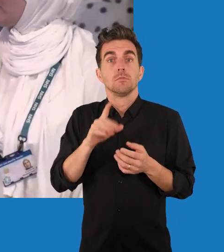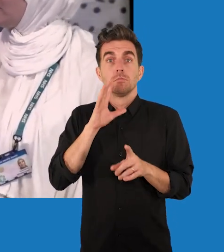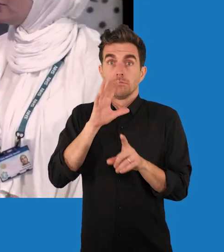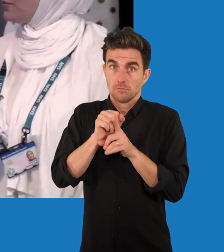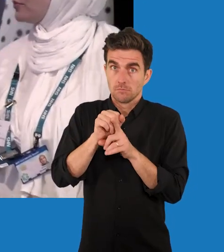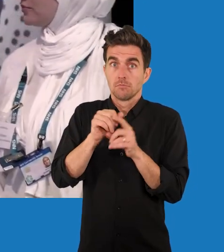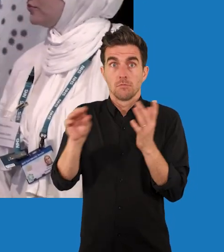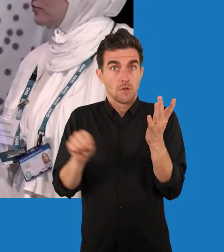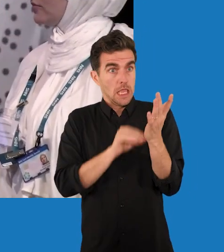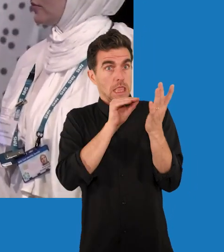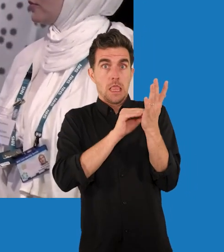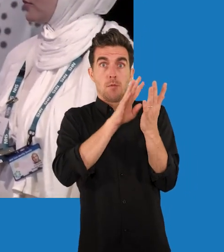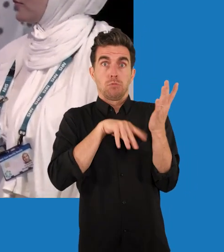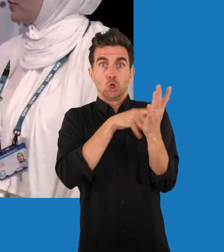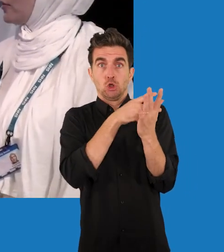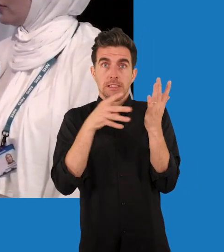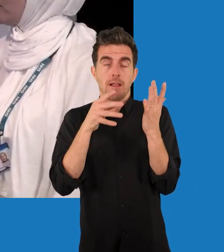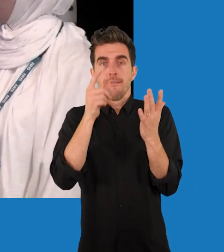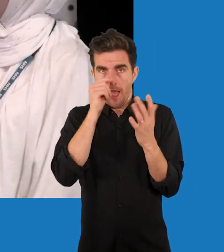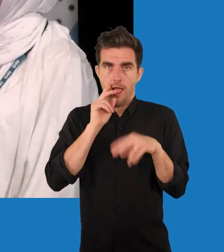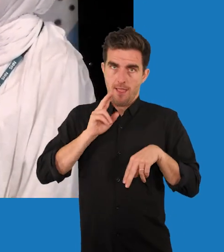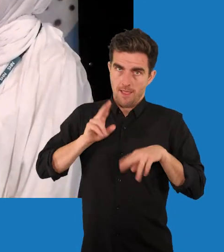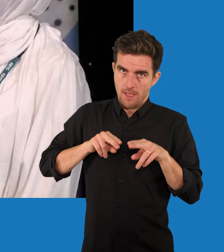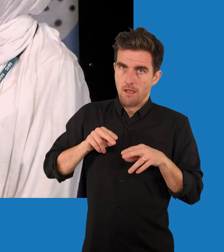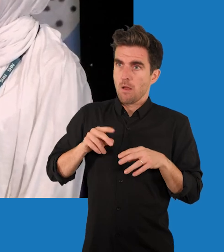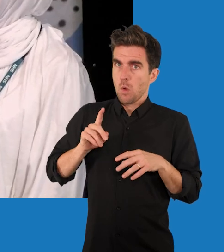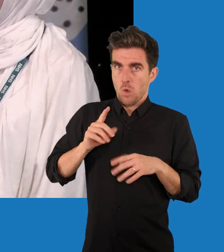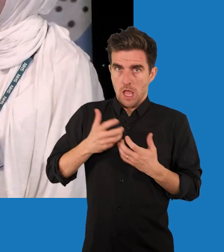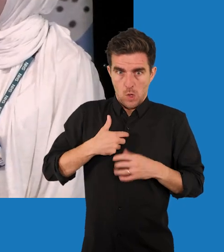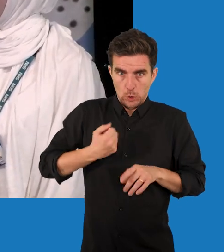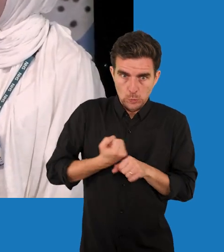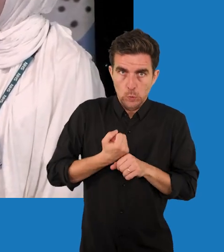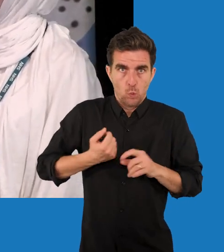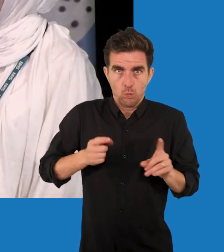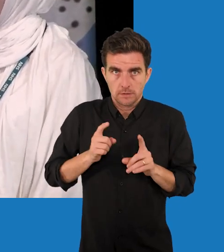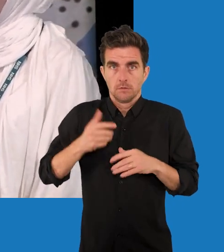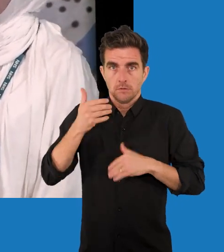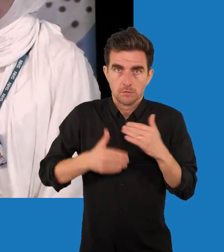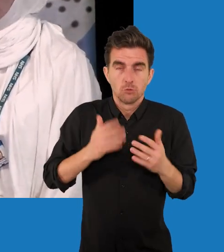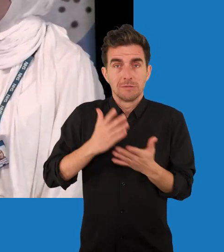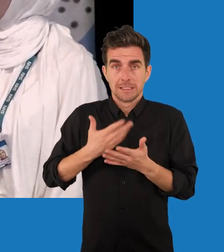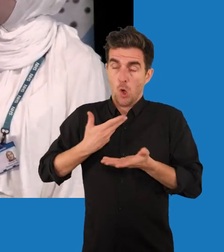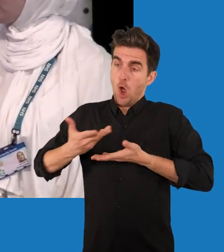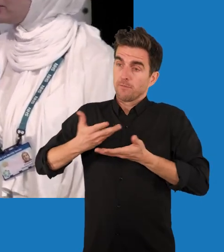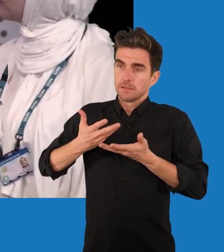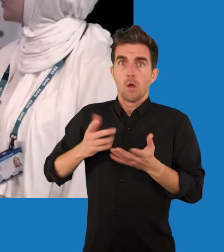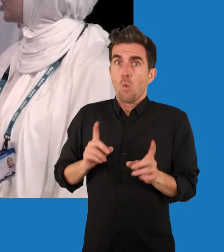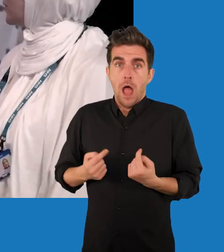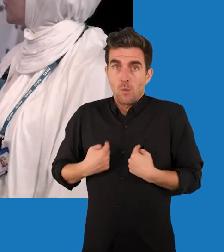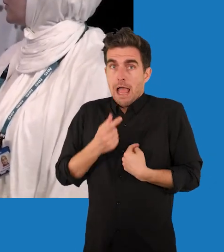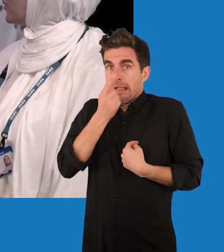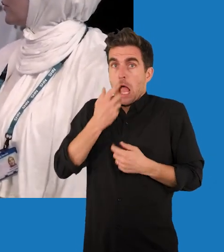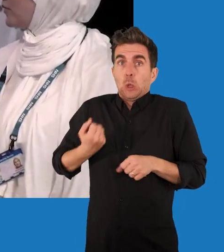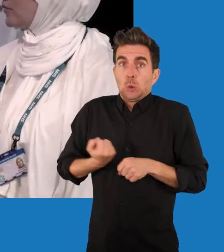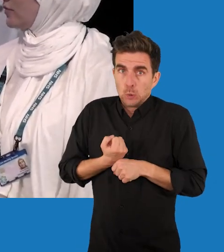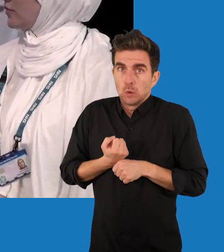you note them and you've got a spreadsheet and that's what we're using to evaluate what we can do. Yeah. And so part of your conversations is what can